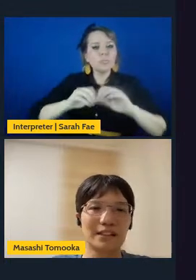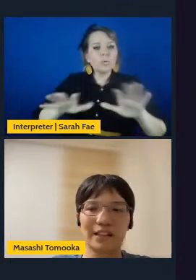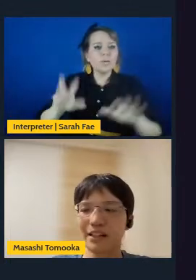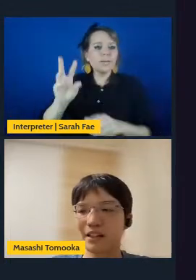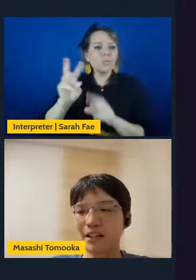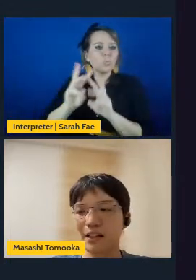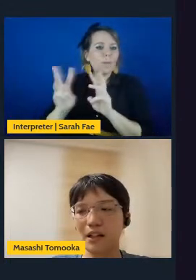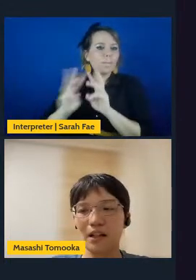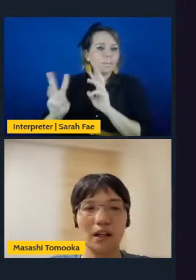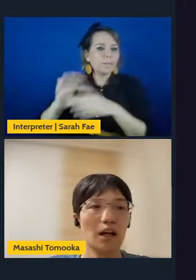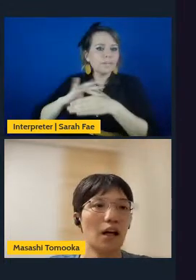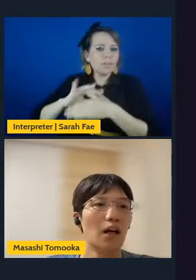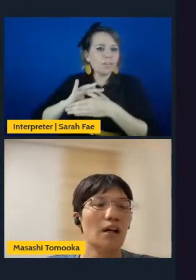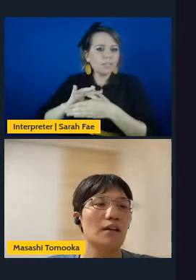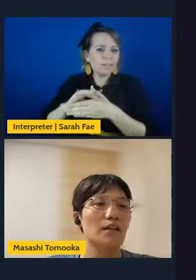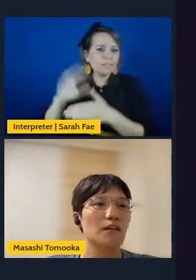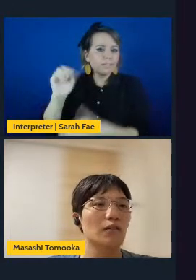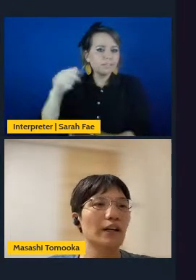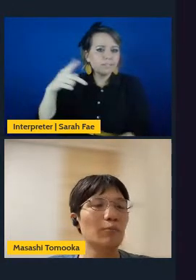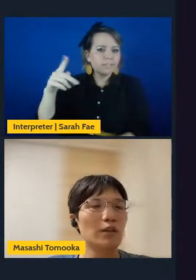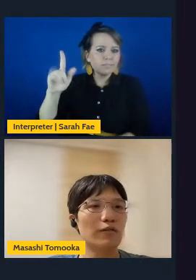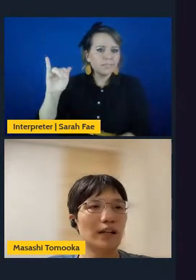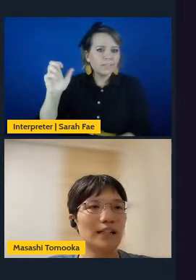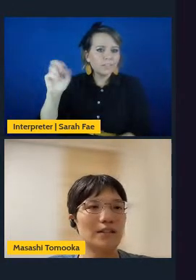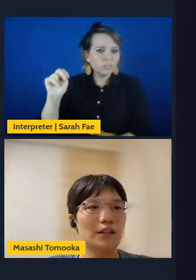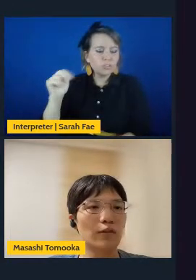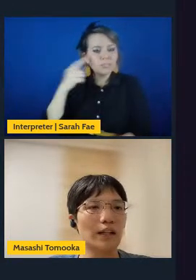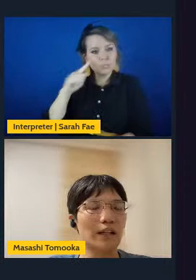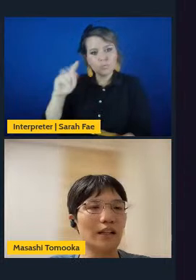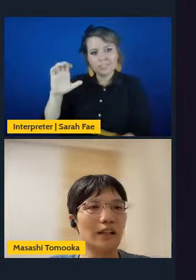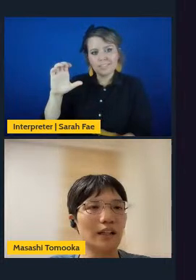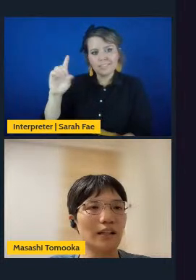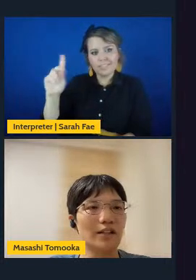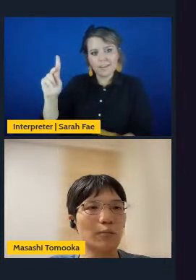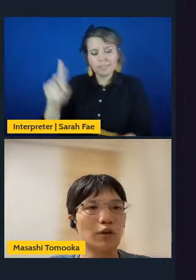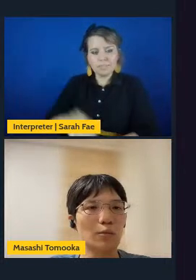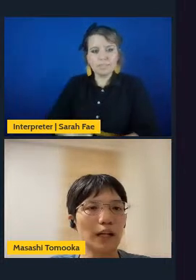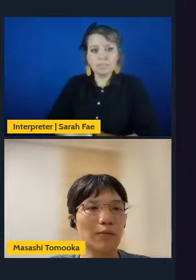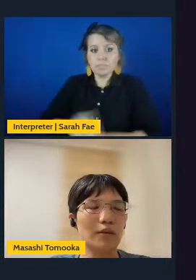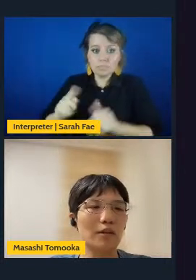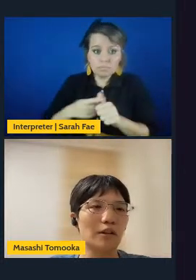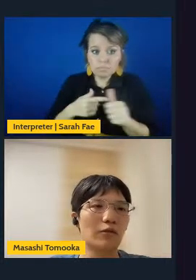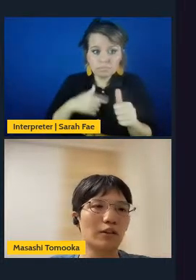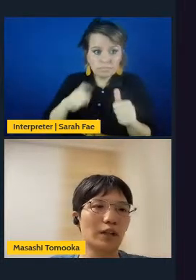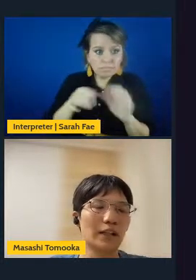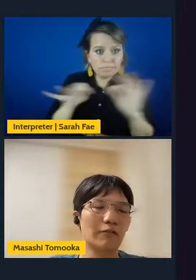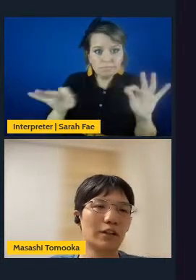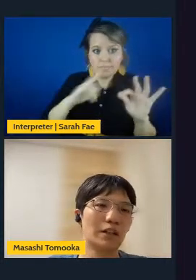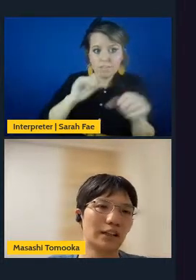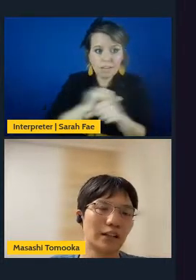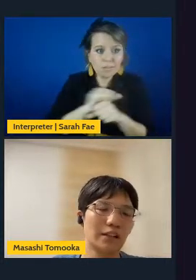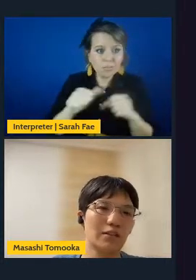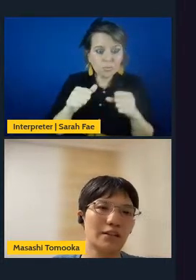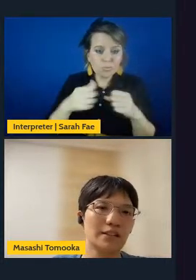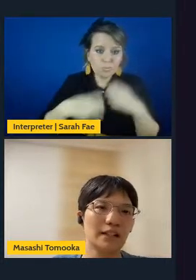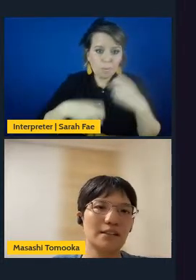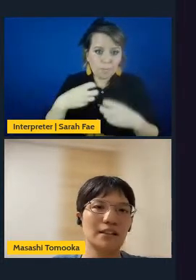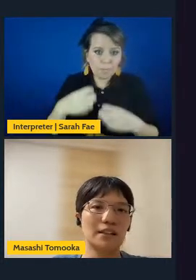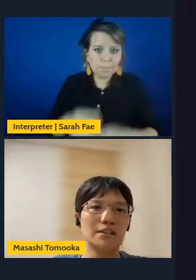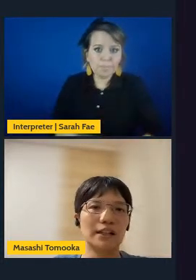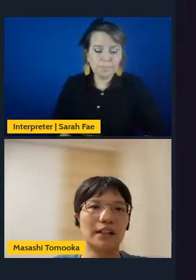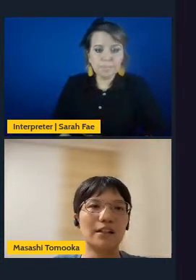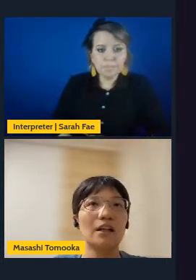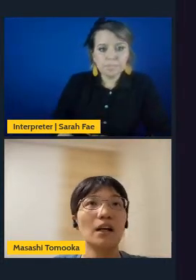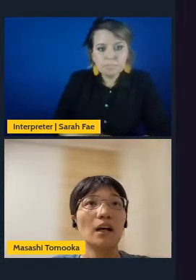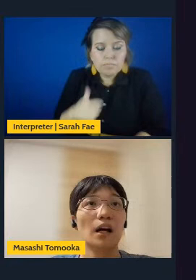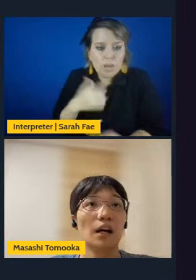with the CDK. So let me first define the actual problem I'd like to discuss in